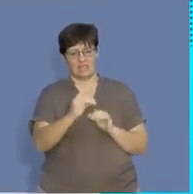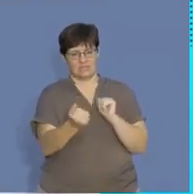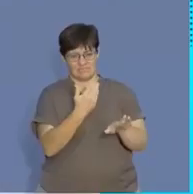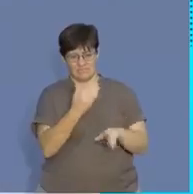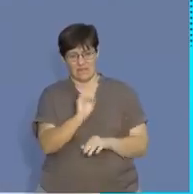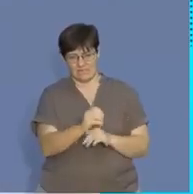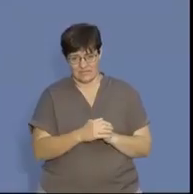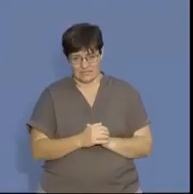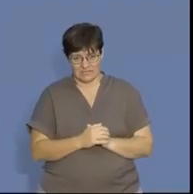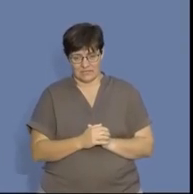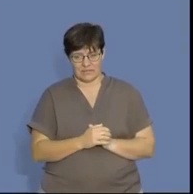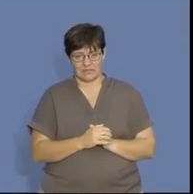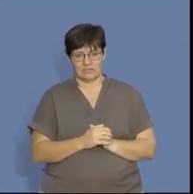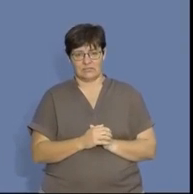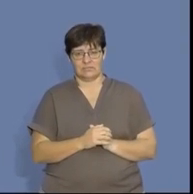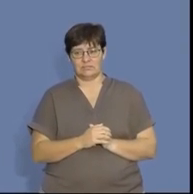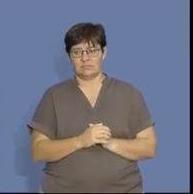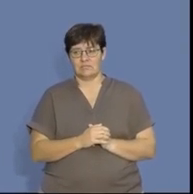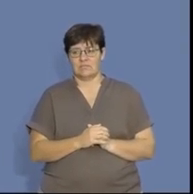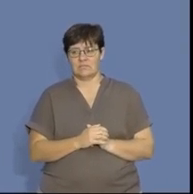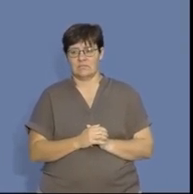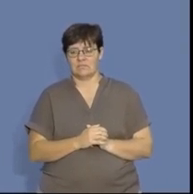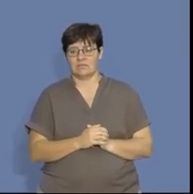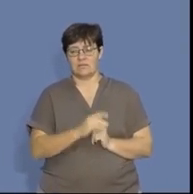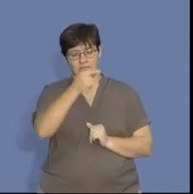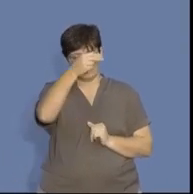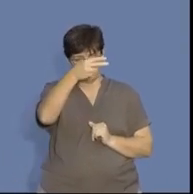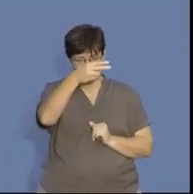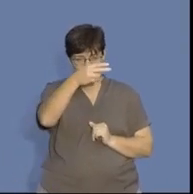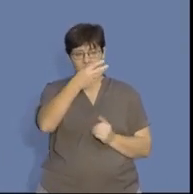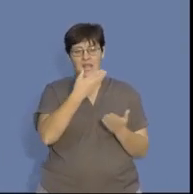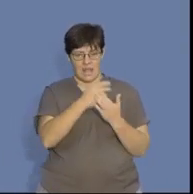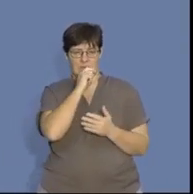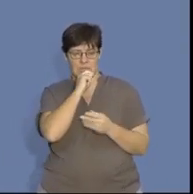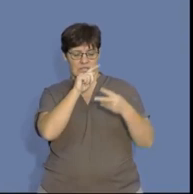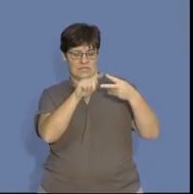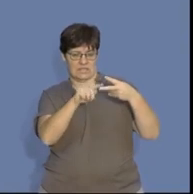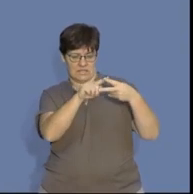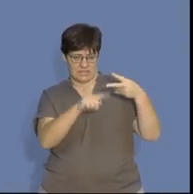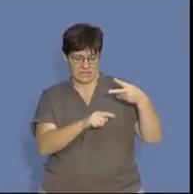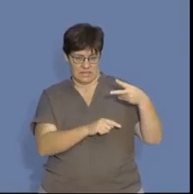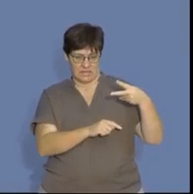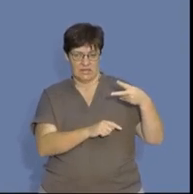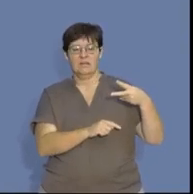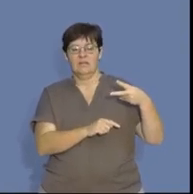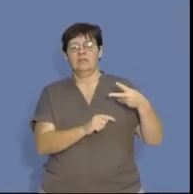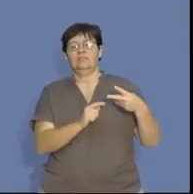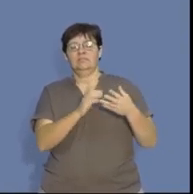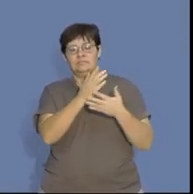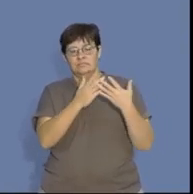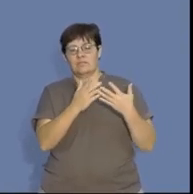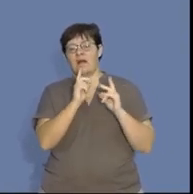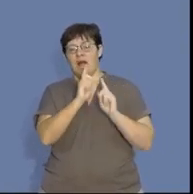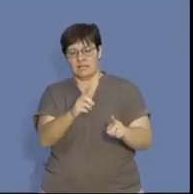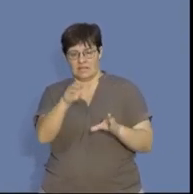the future. So I can obviously use the current ratio and the asset test ratio as part of